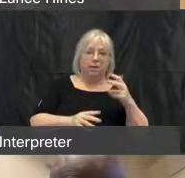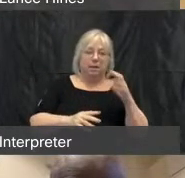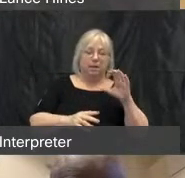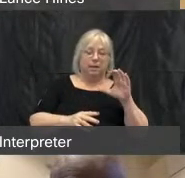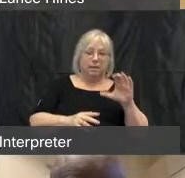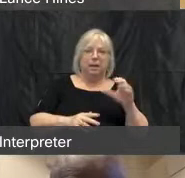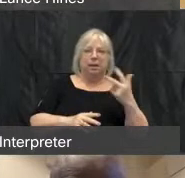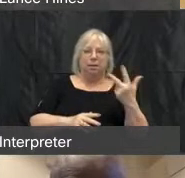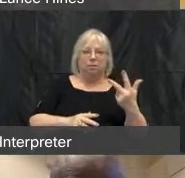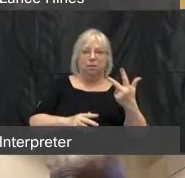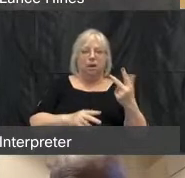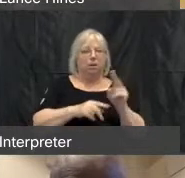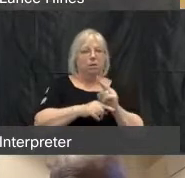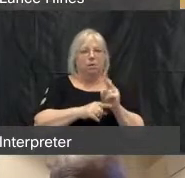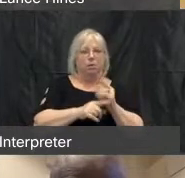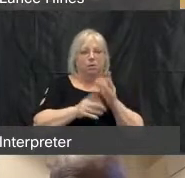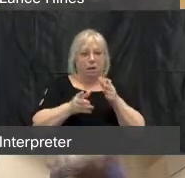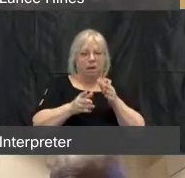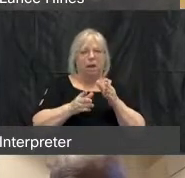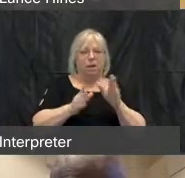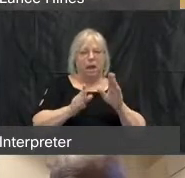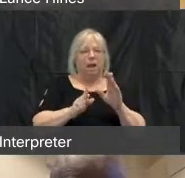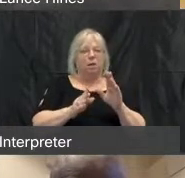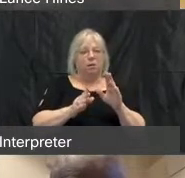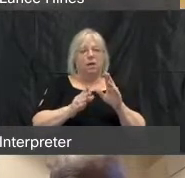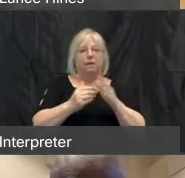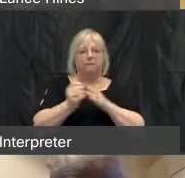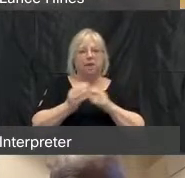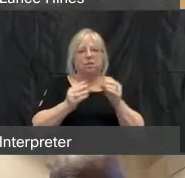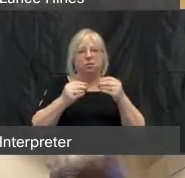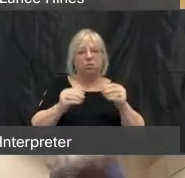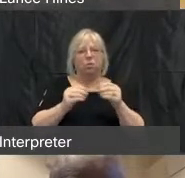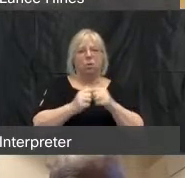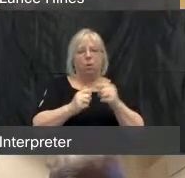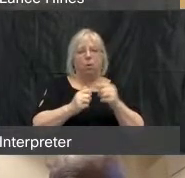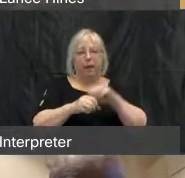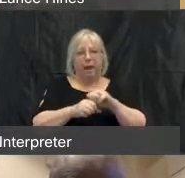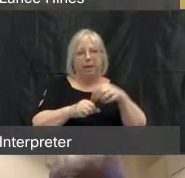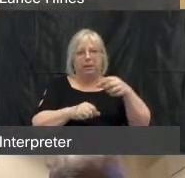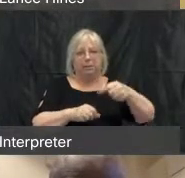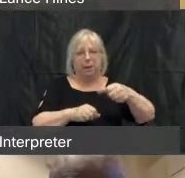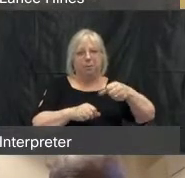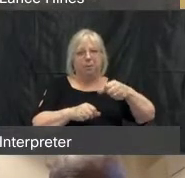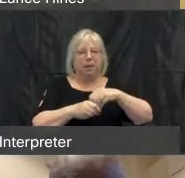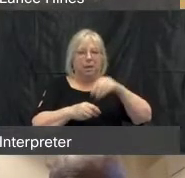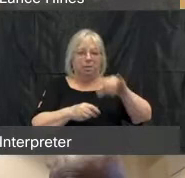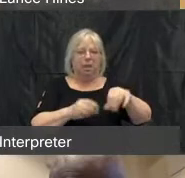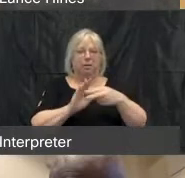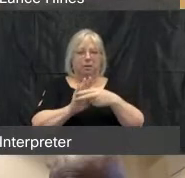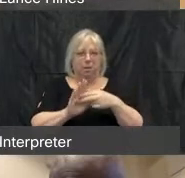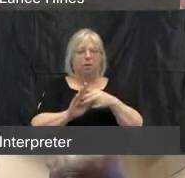allow for a convenience store with gas pumps in that current zoning.